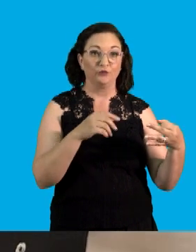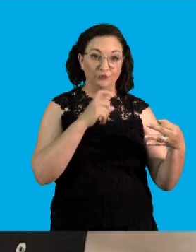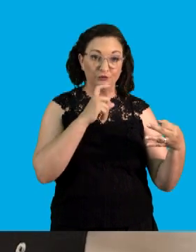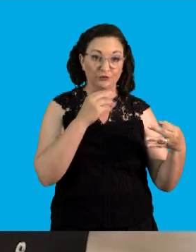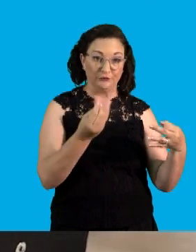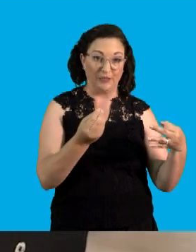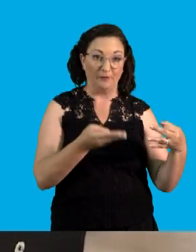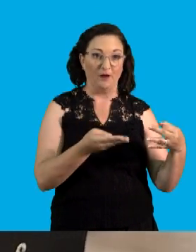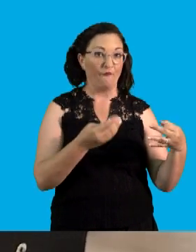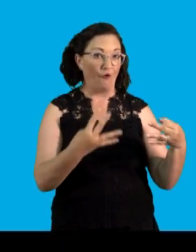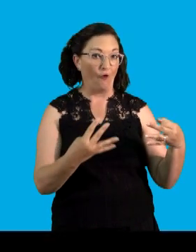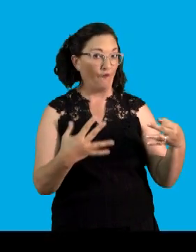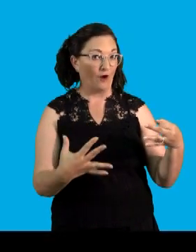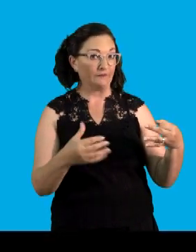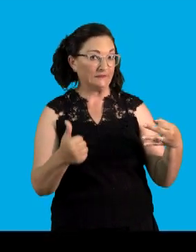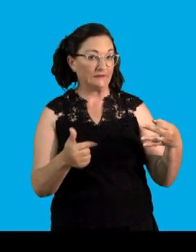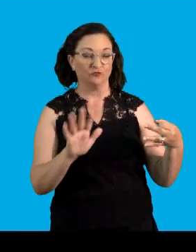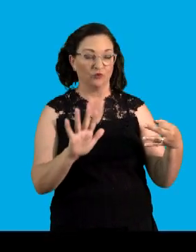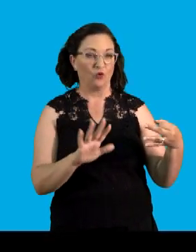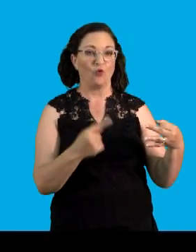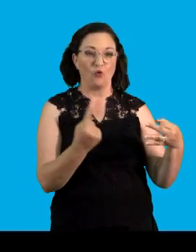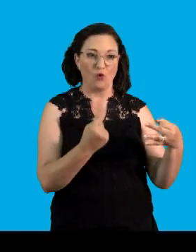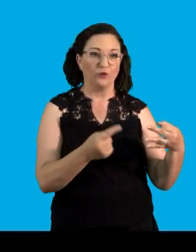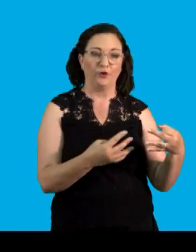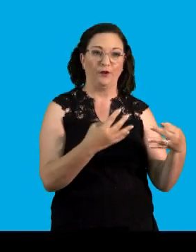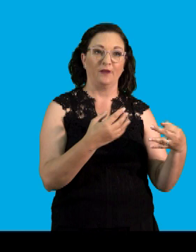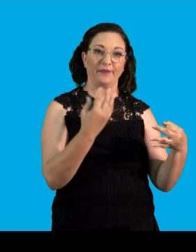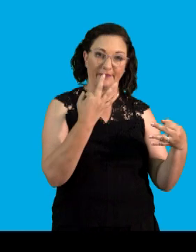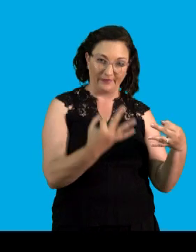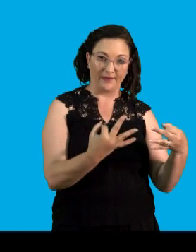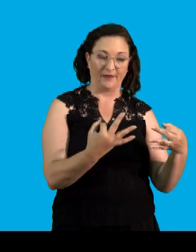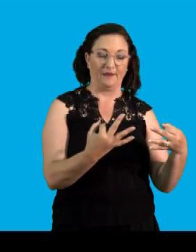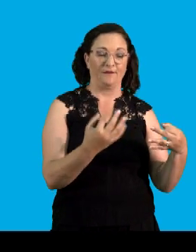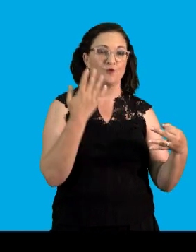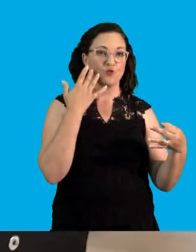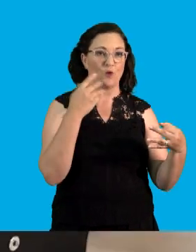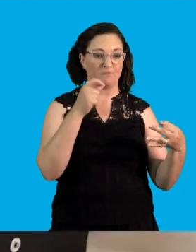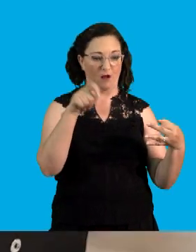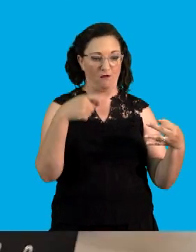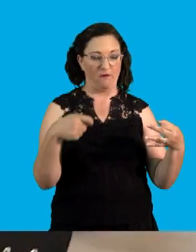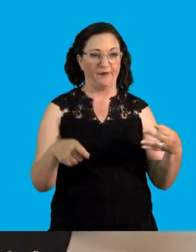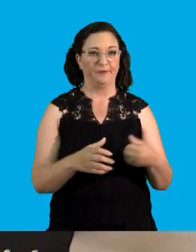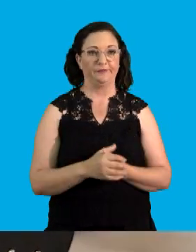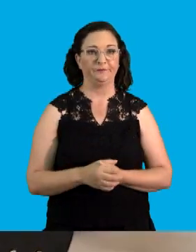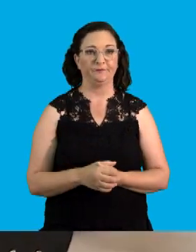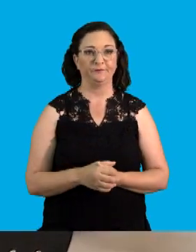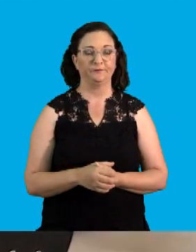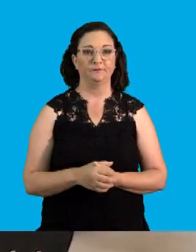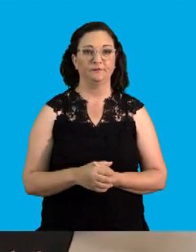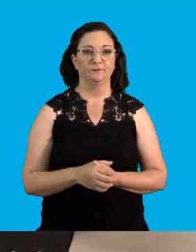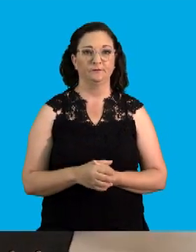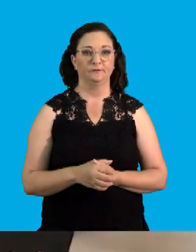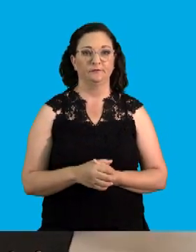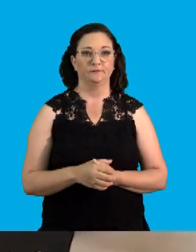stick to the number. Give 3, don't give 4, don't give 6, because when we mark the first 3. All